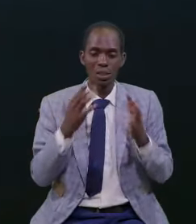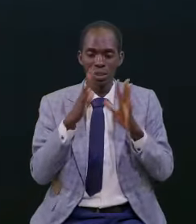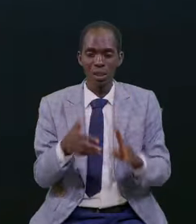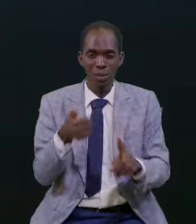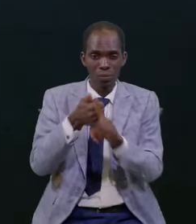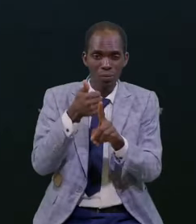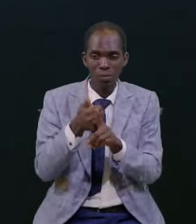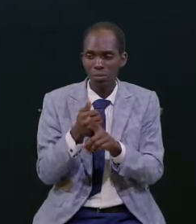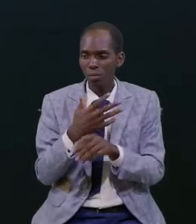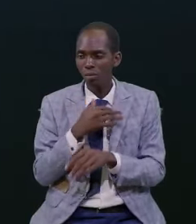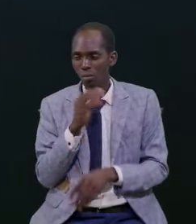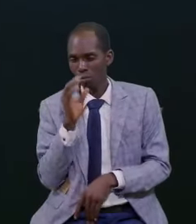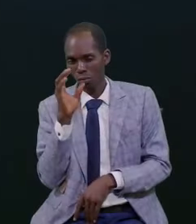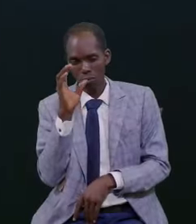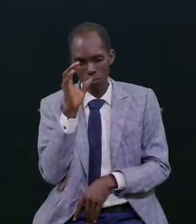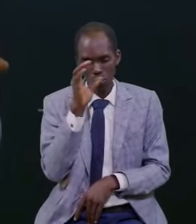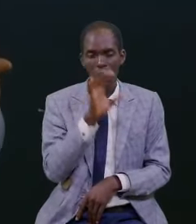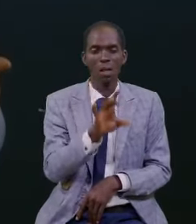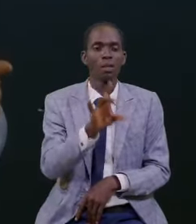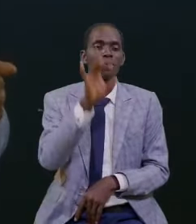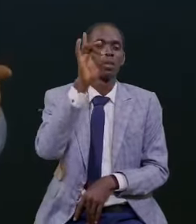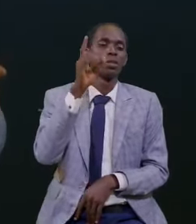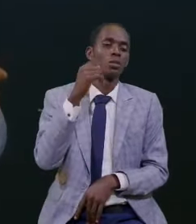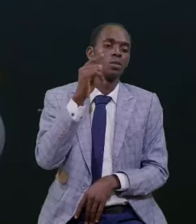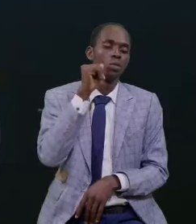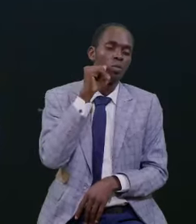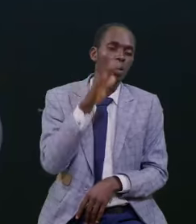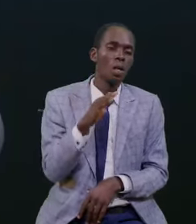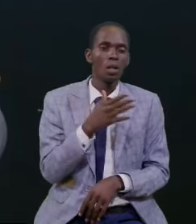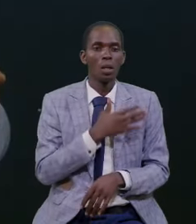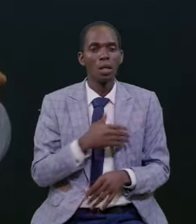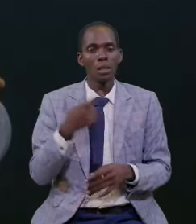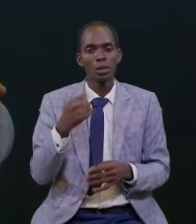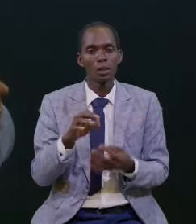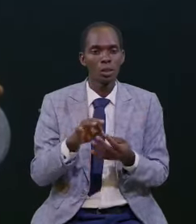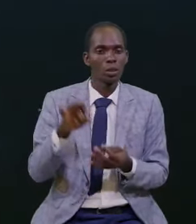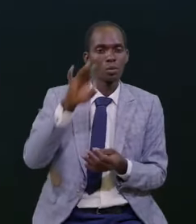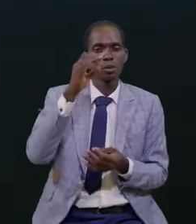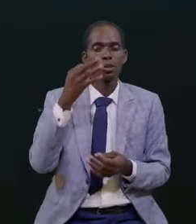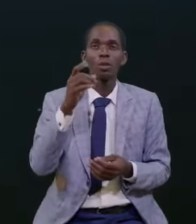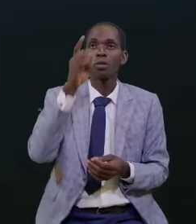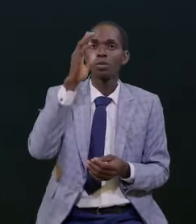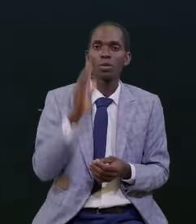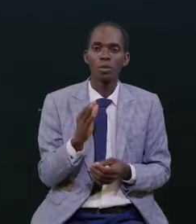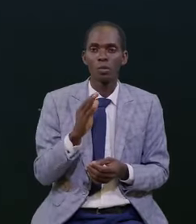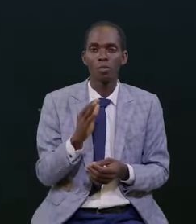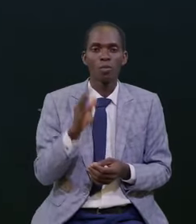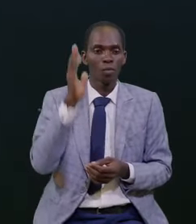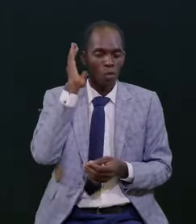caught her. And yet the Spirit of God will catch the